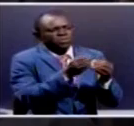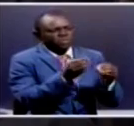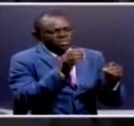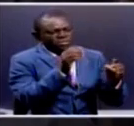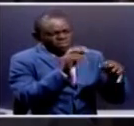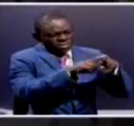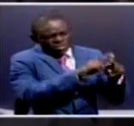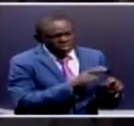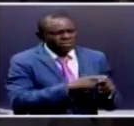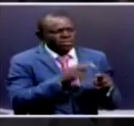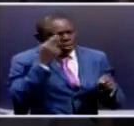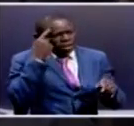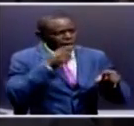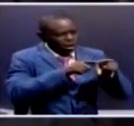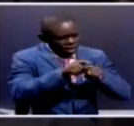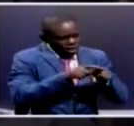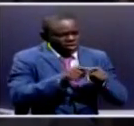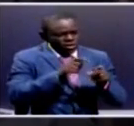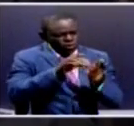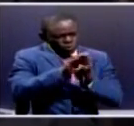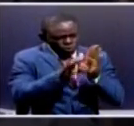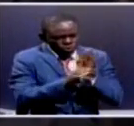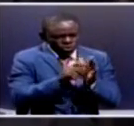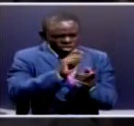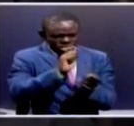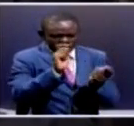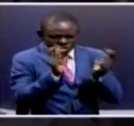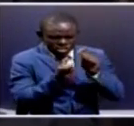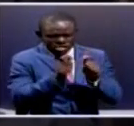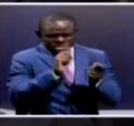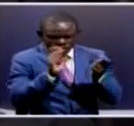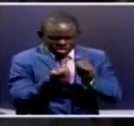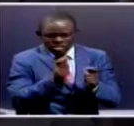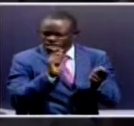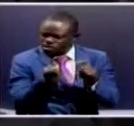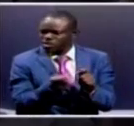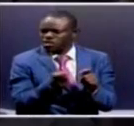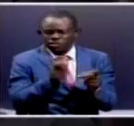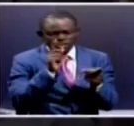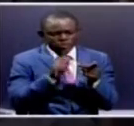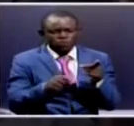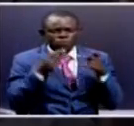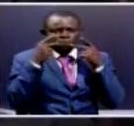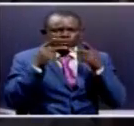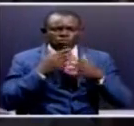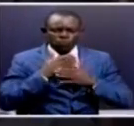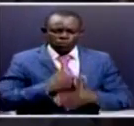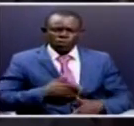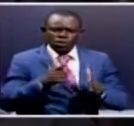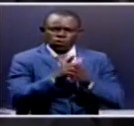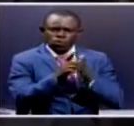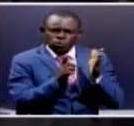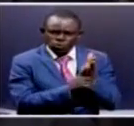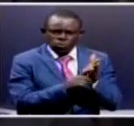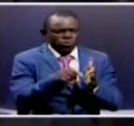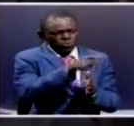to amend the constitution. Agree to amend or repeal the Public Order Act. Agree to, you know,